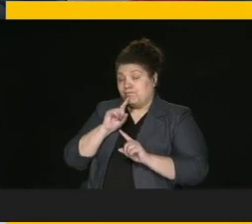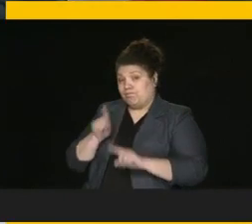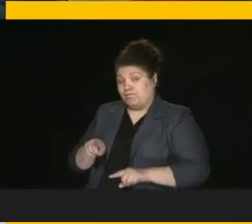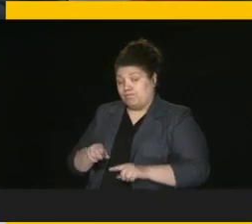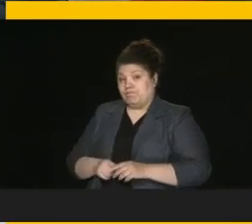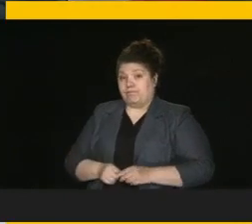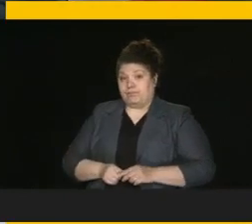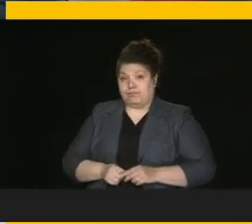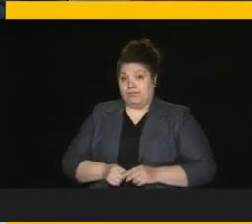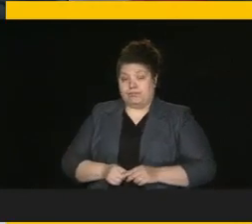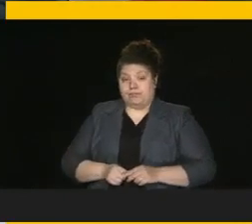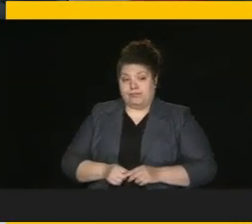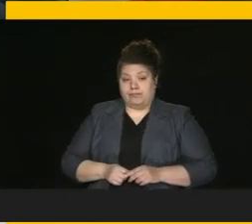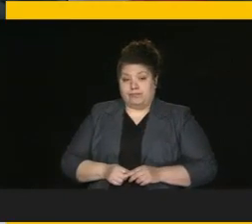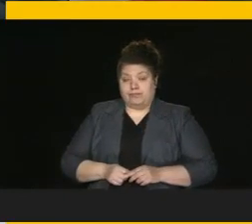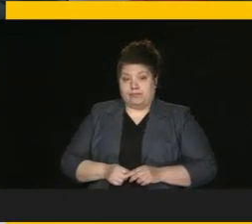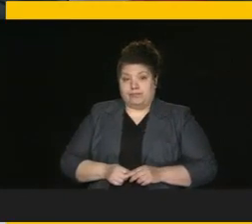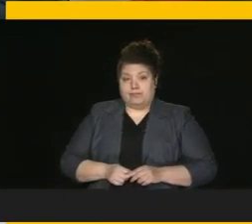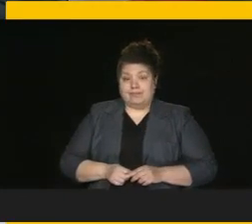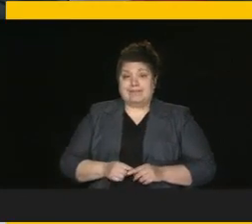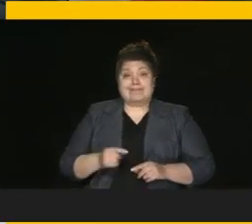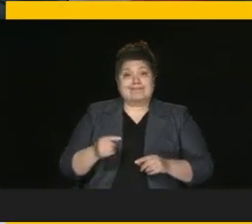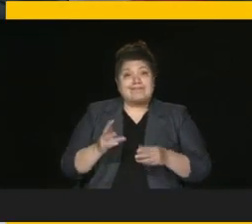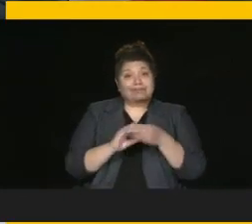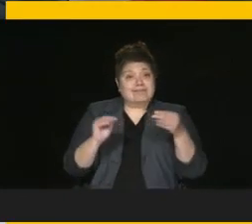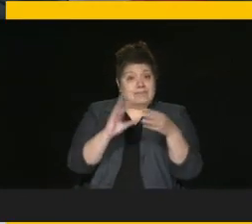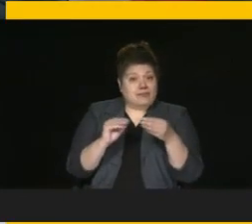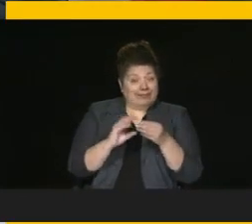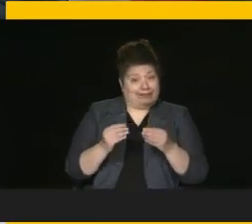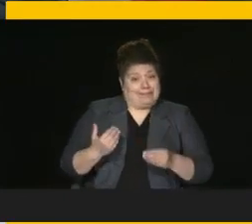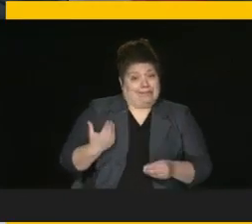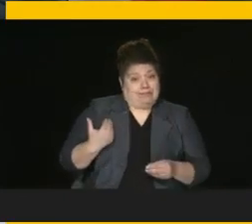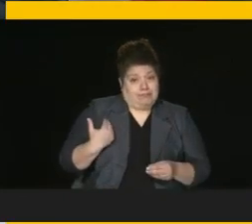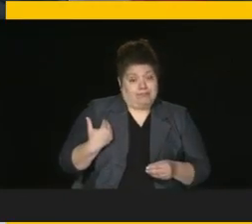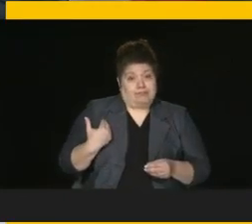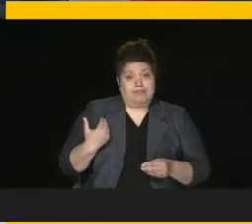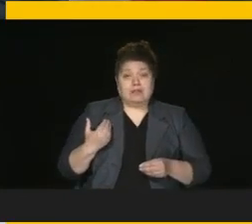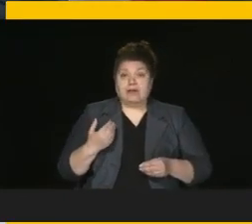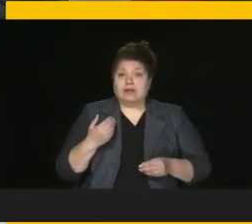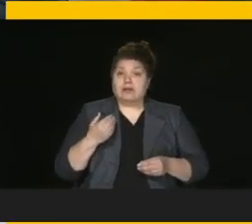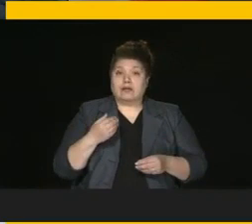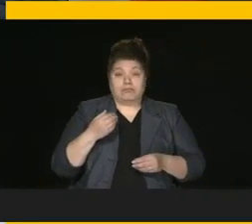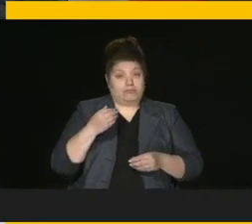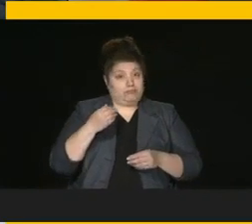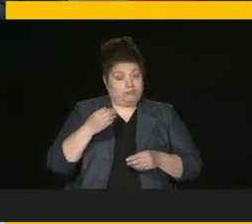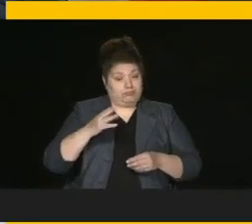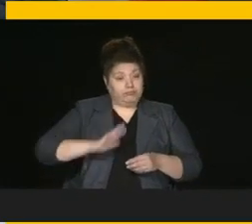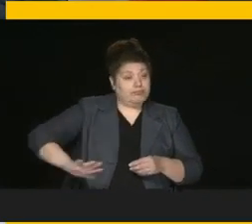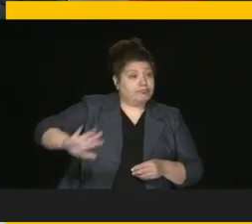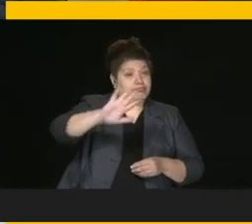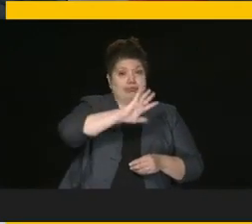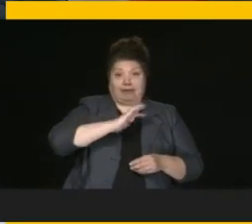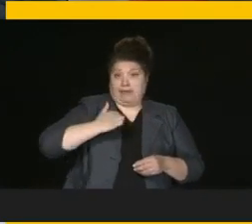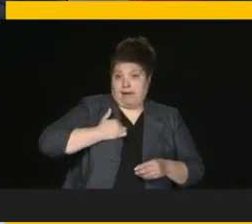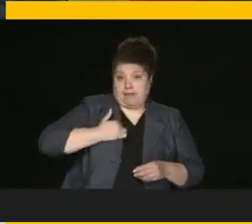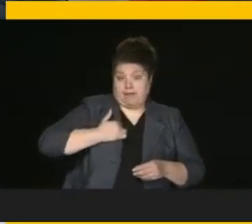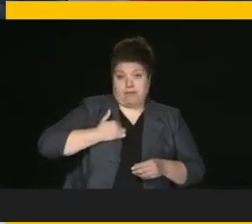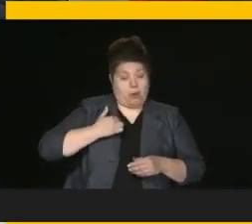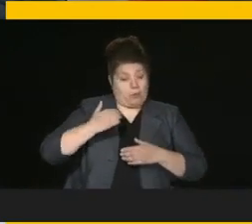Now, as I said earlier, if everyone and people in Quebec continue to maintain physical